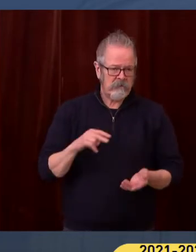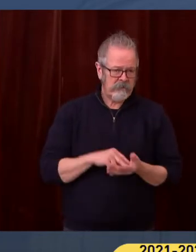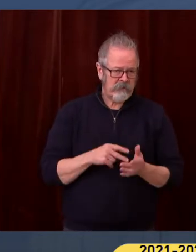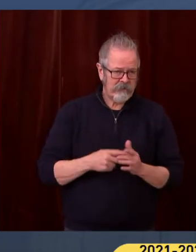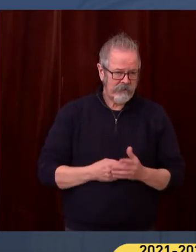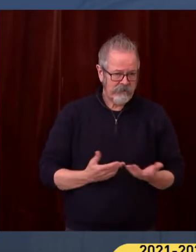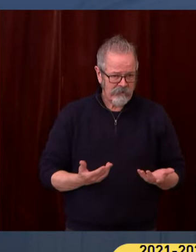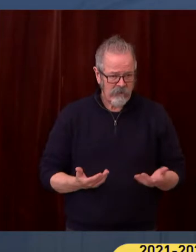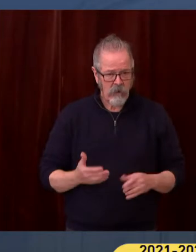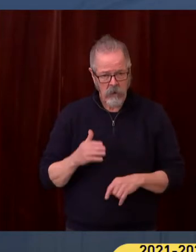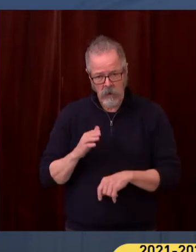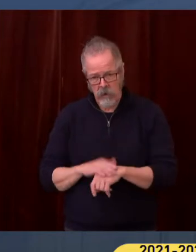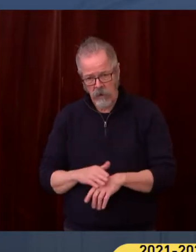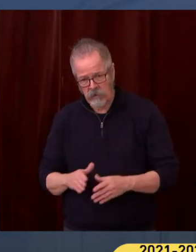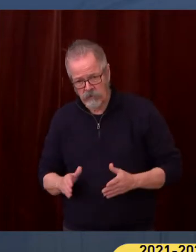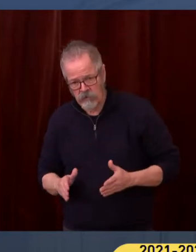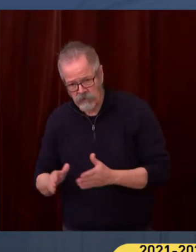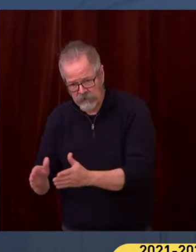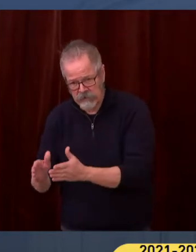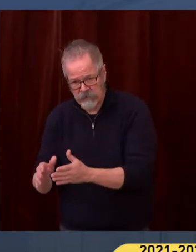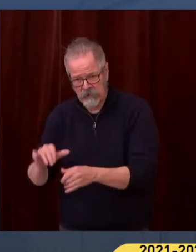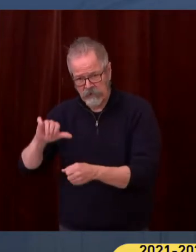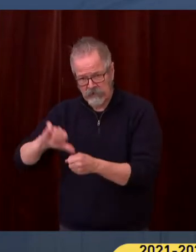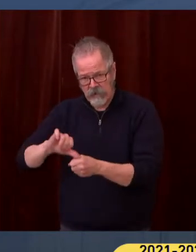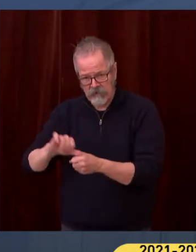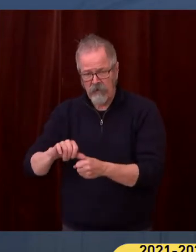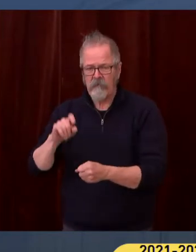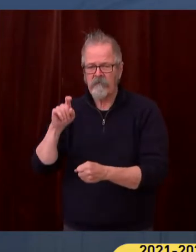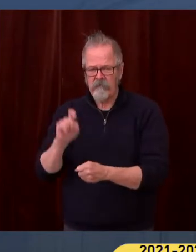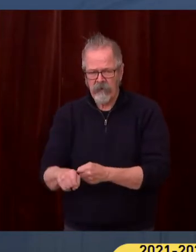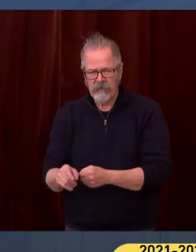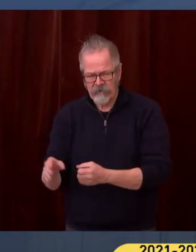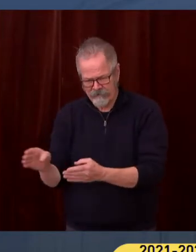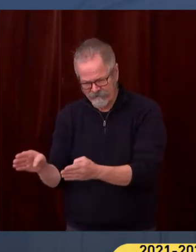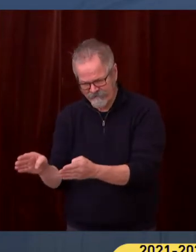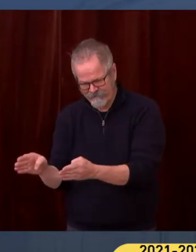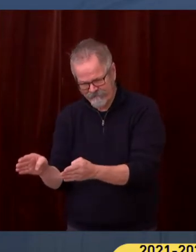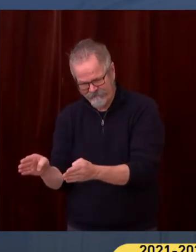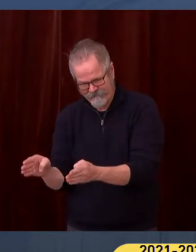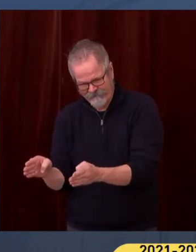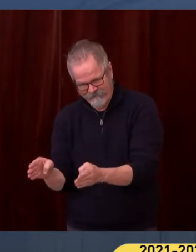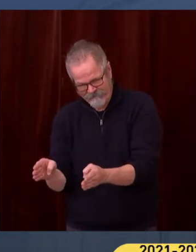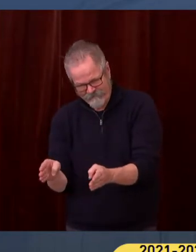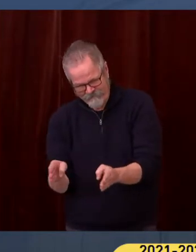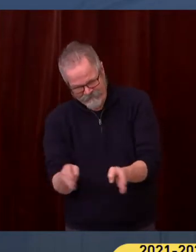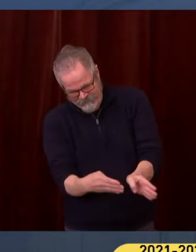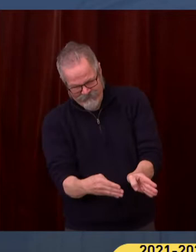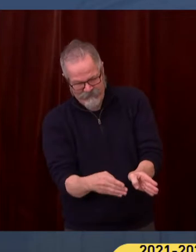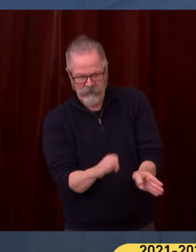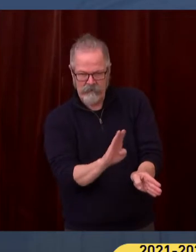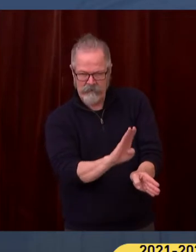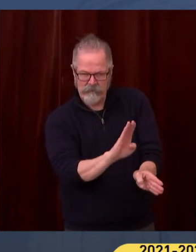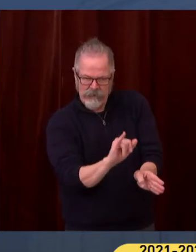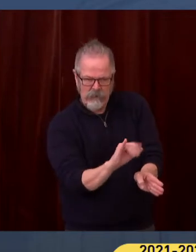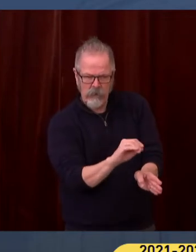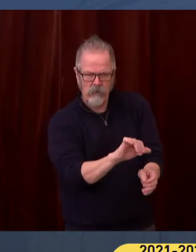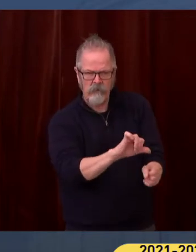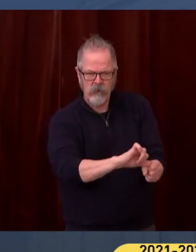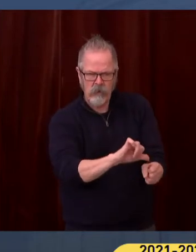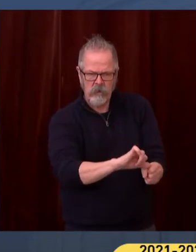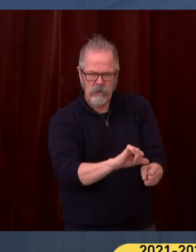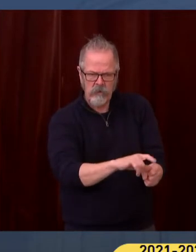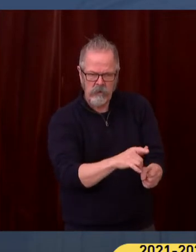biofuel industry in order to provide that anchor market to allow them to also expand into producing aviation